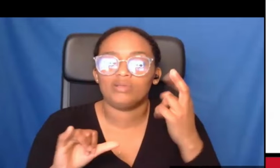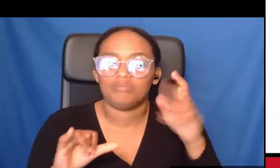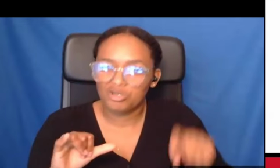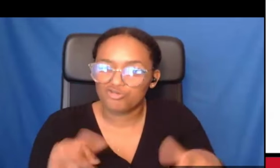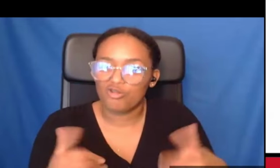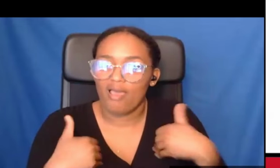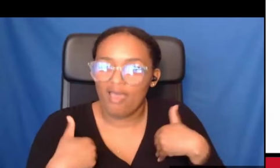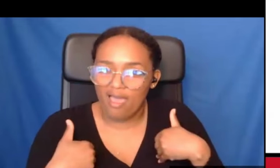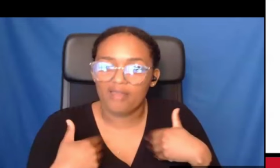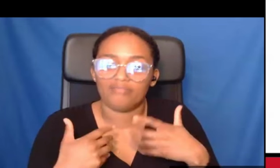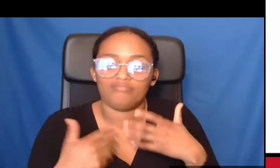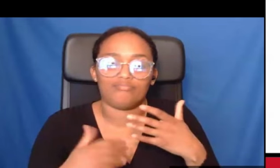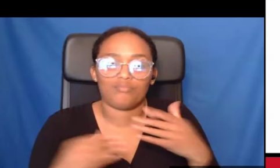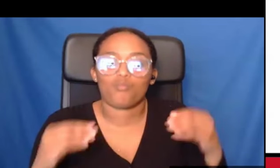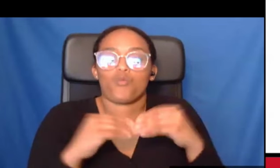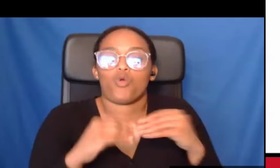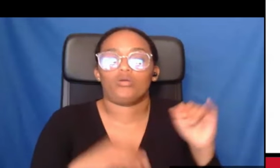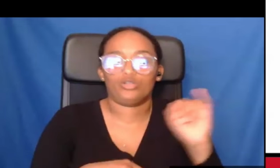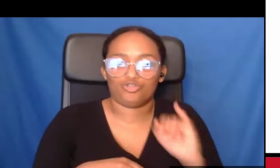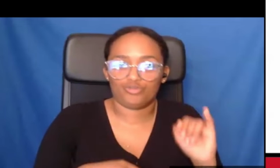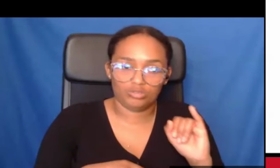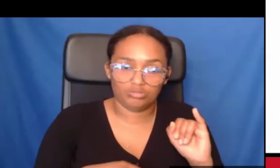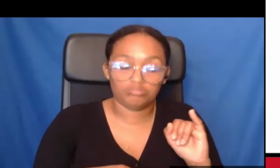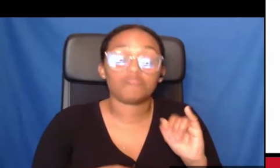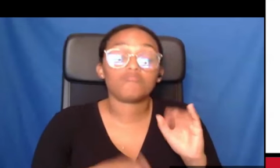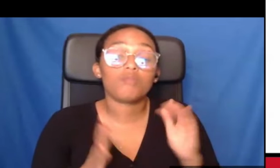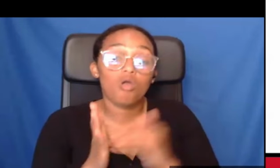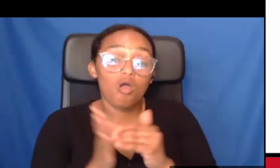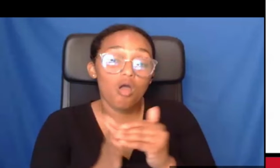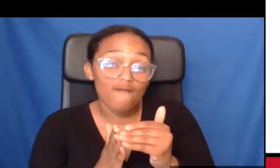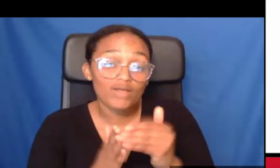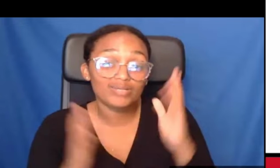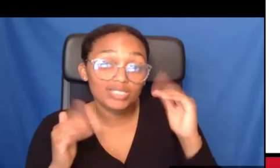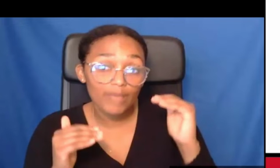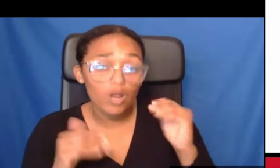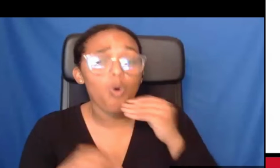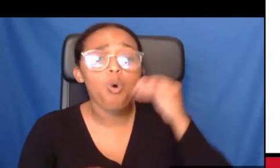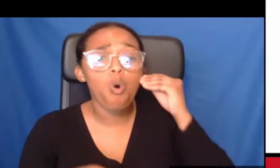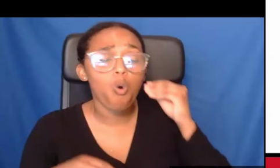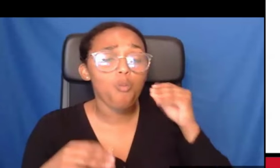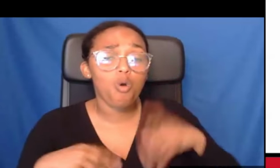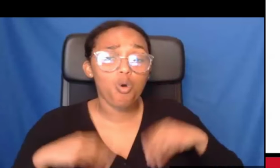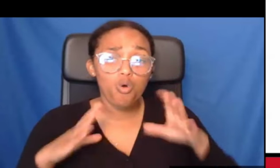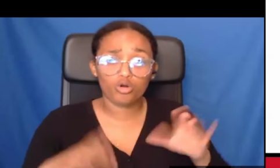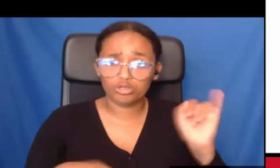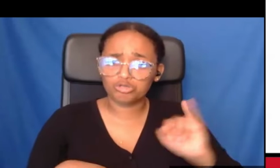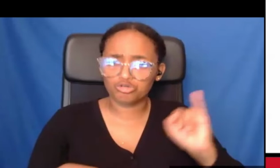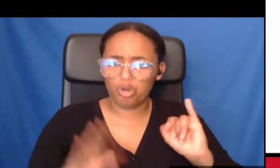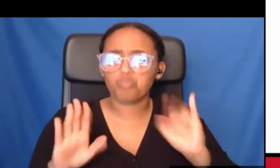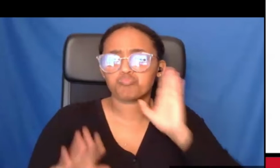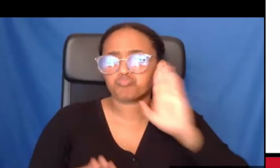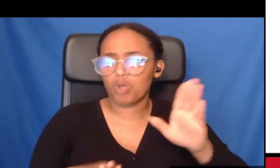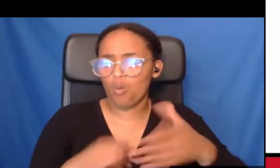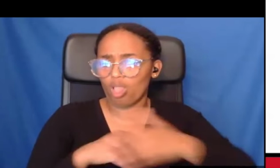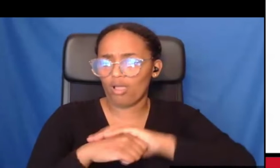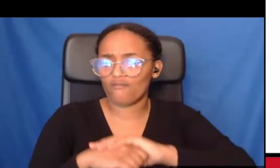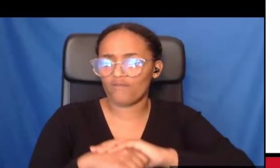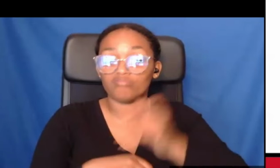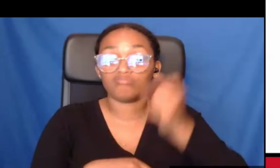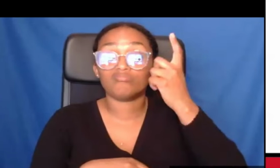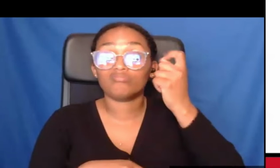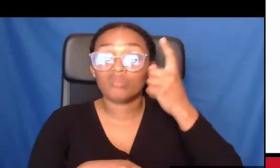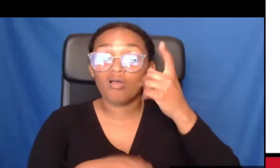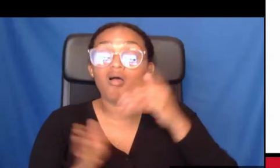their regular old homeowners insurance to cover them, and they find out they either the language